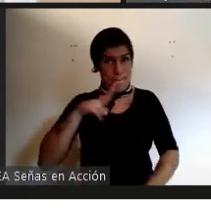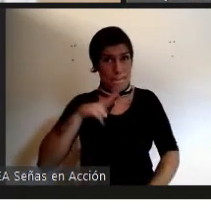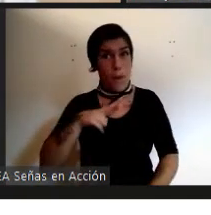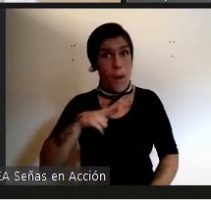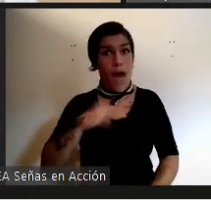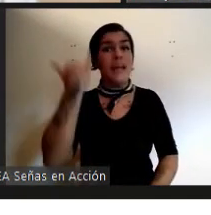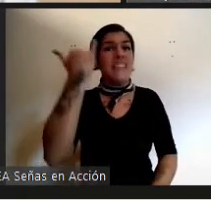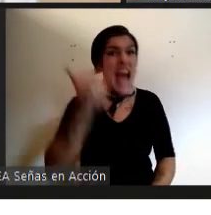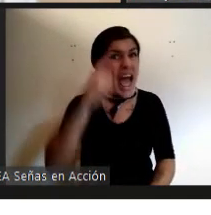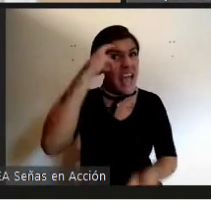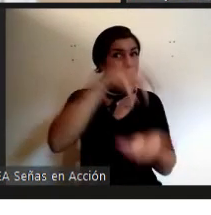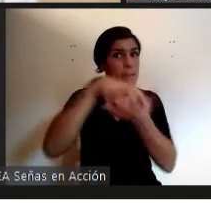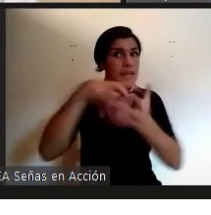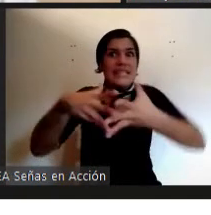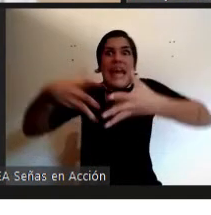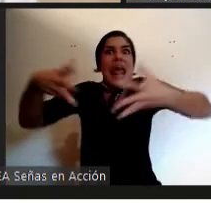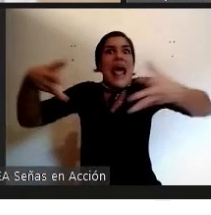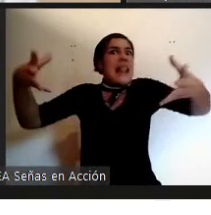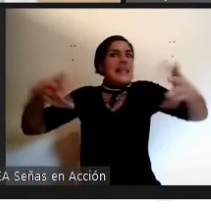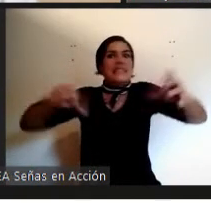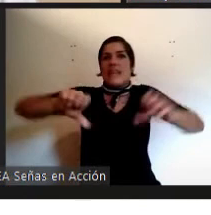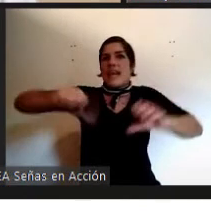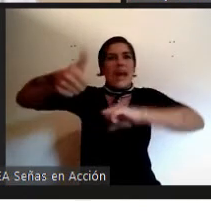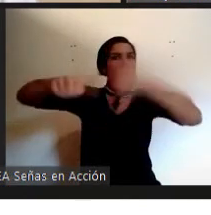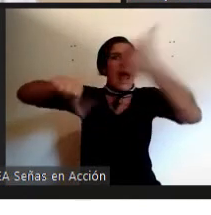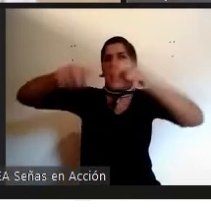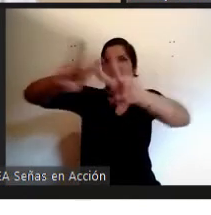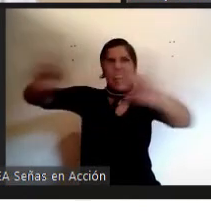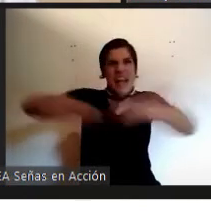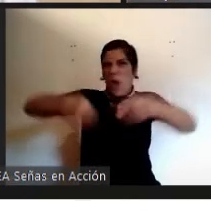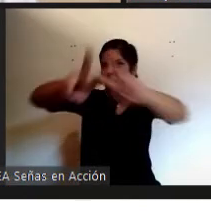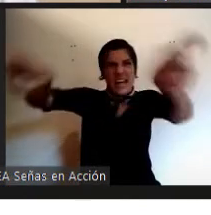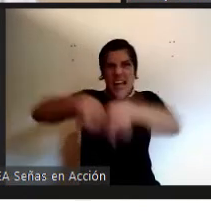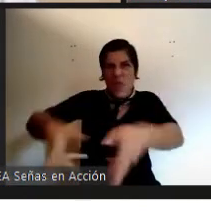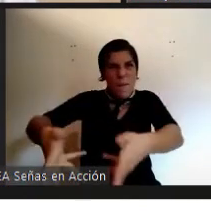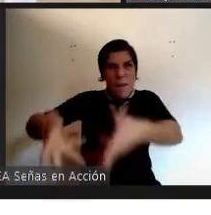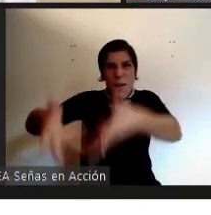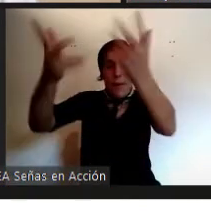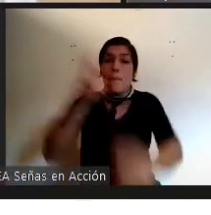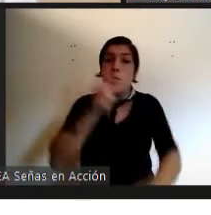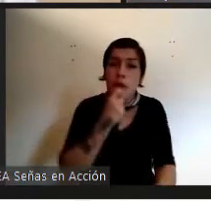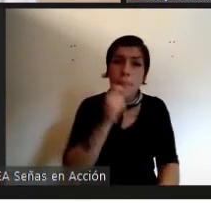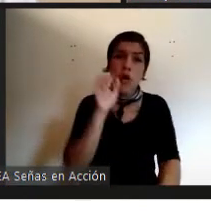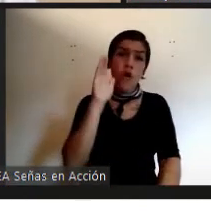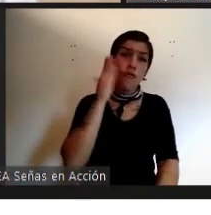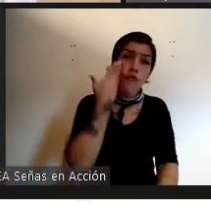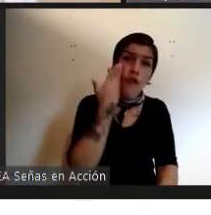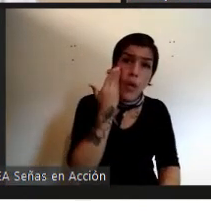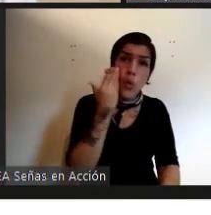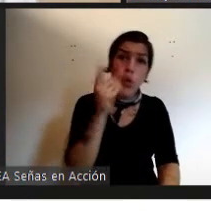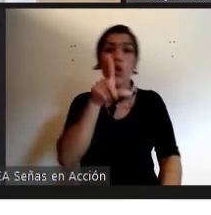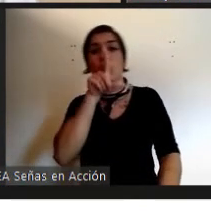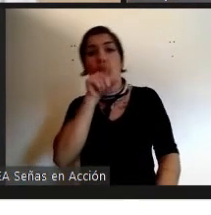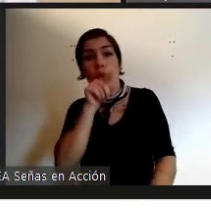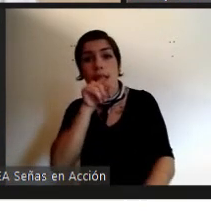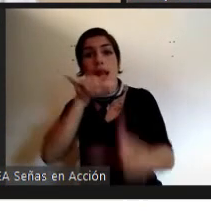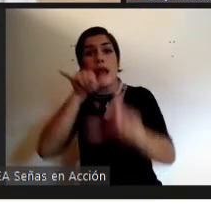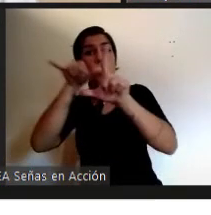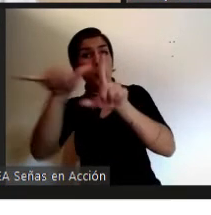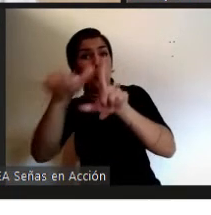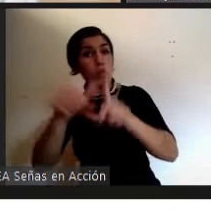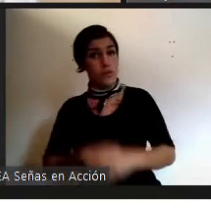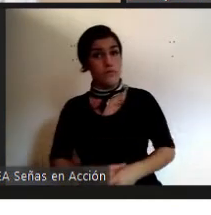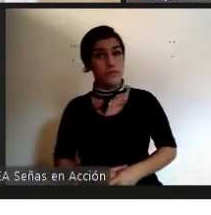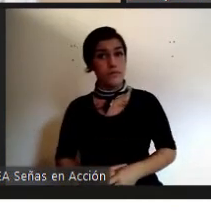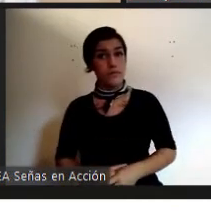powerful presence of Twitter, YouTube, and Facebook as global companies. And on the other hand,